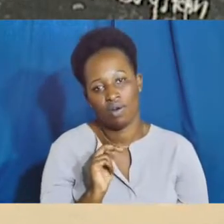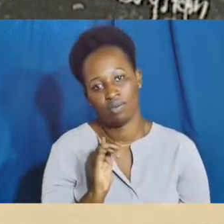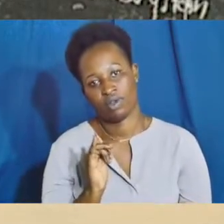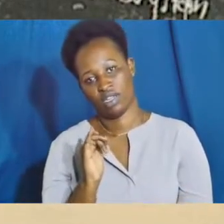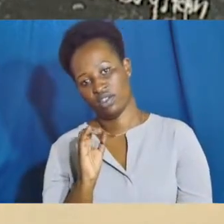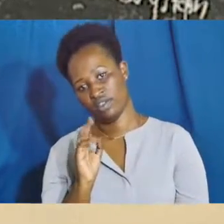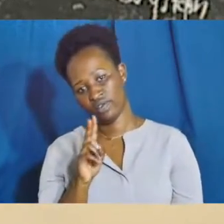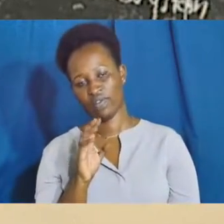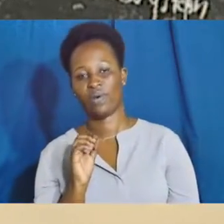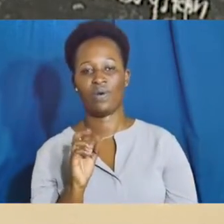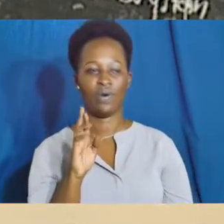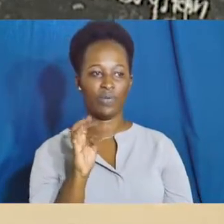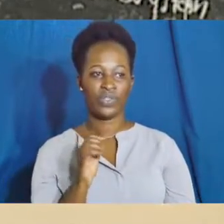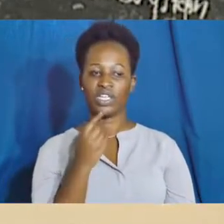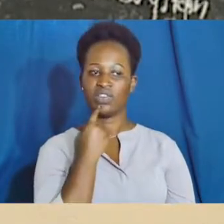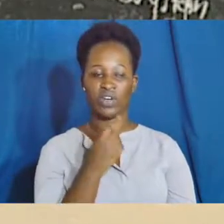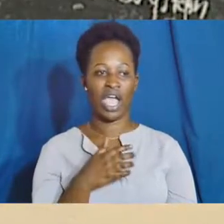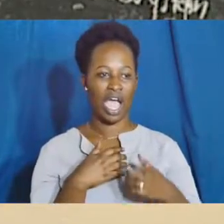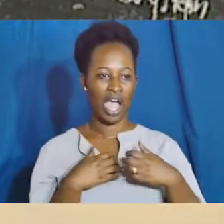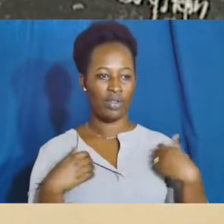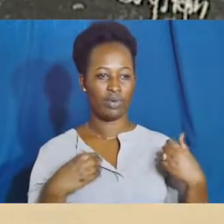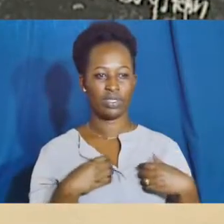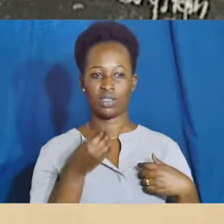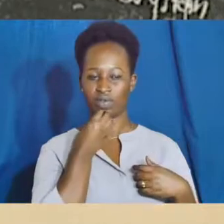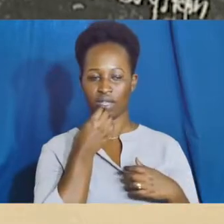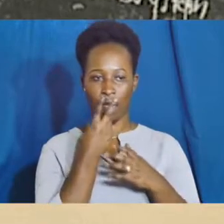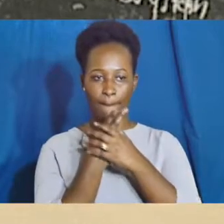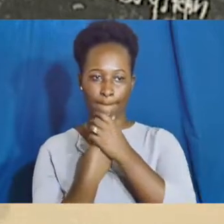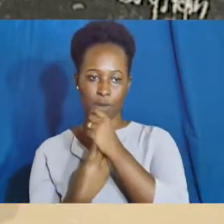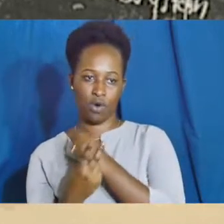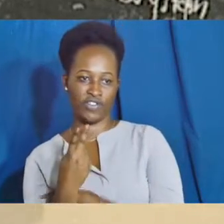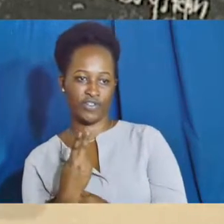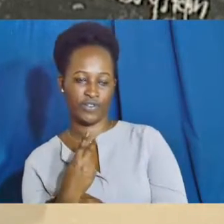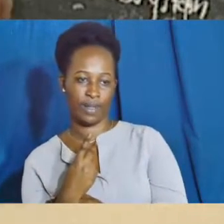means animals which eat both